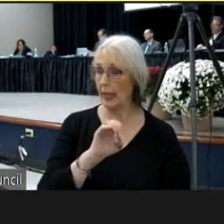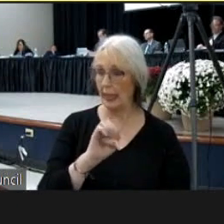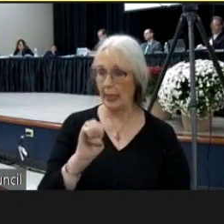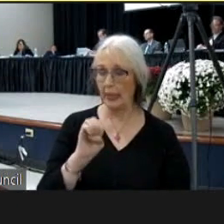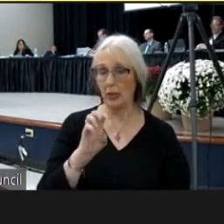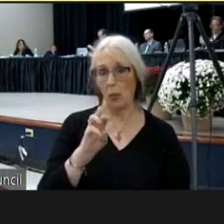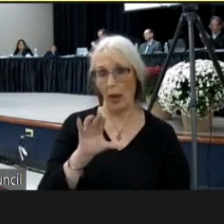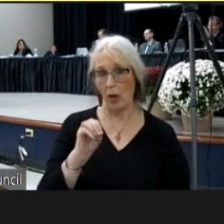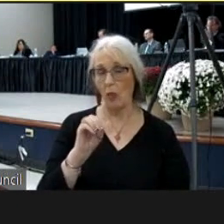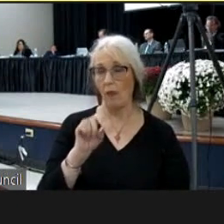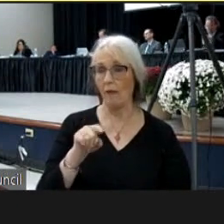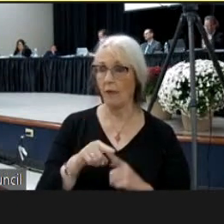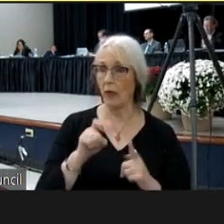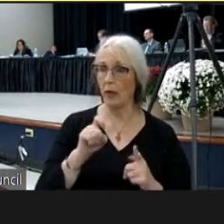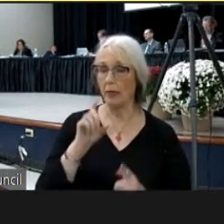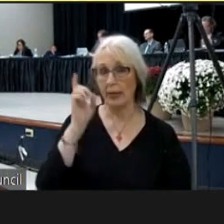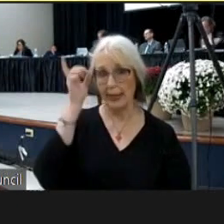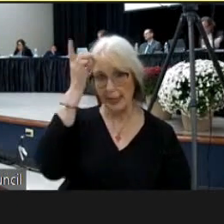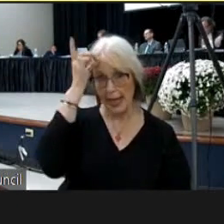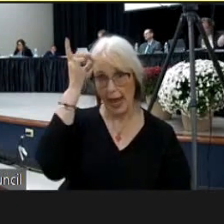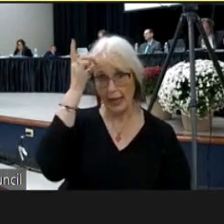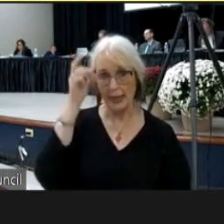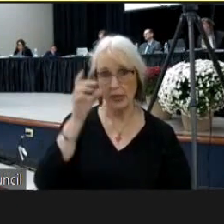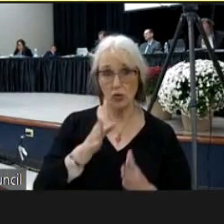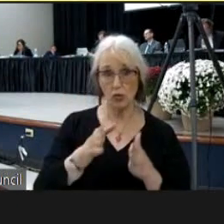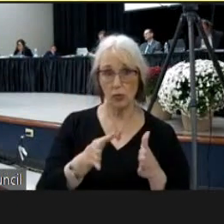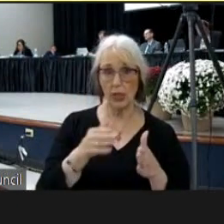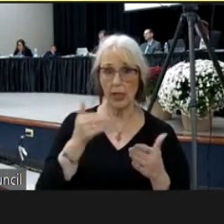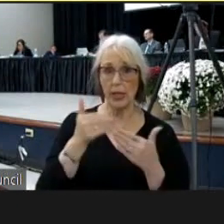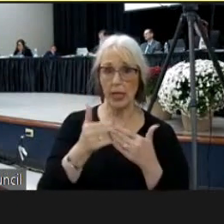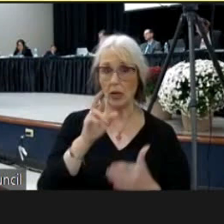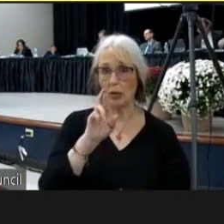of Dallas Street near Rusk.